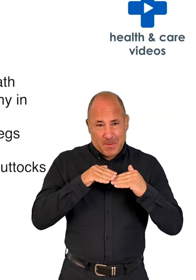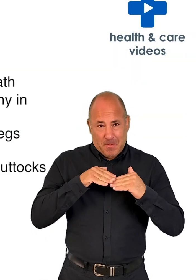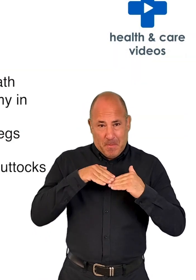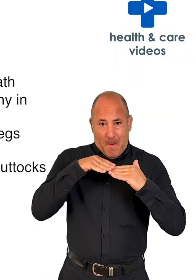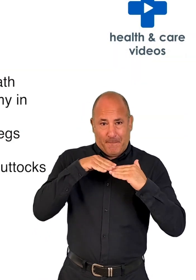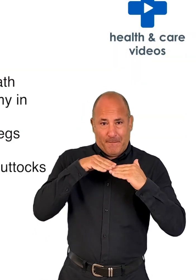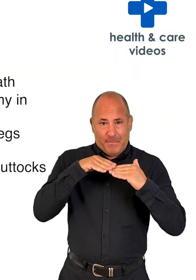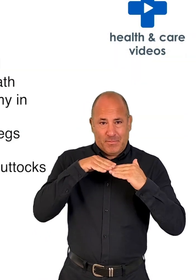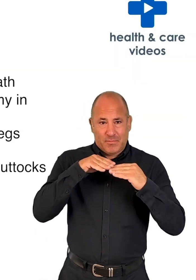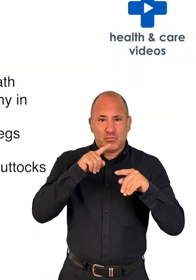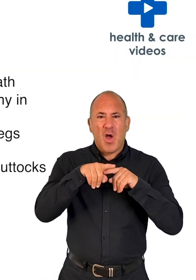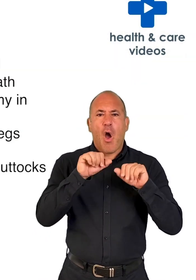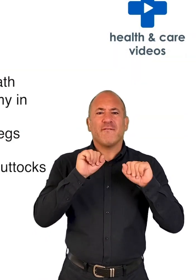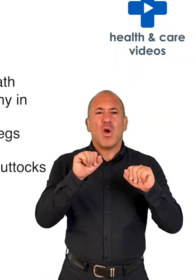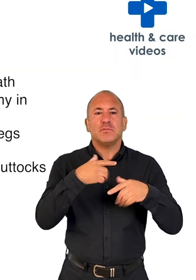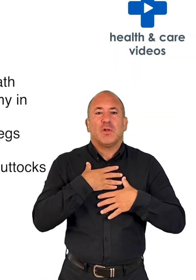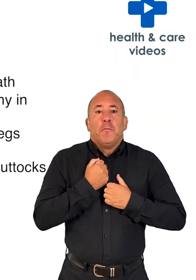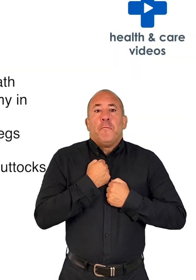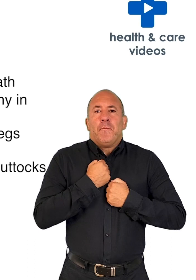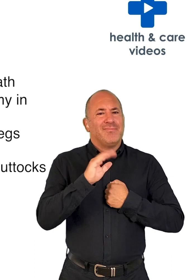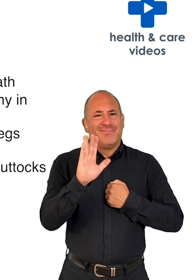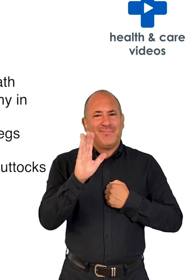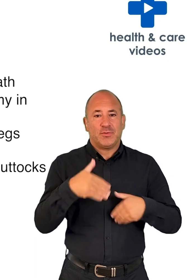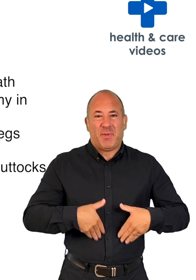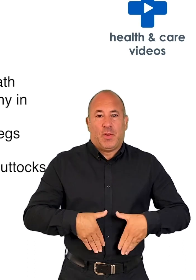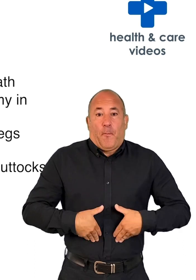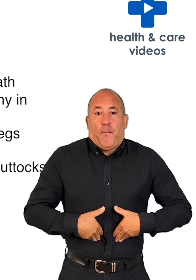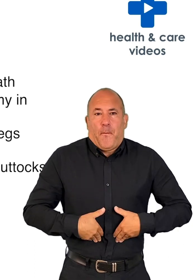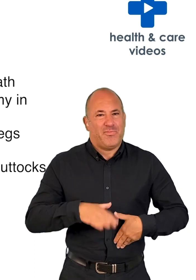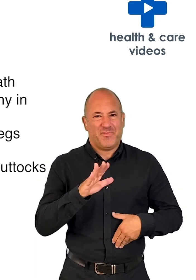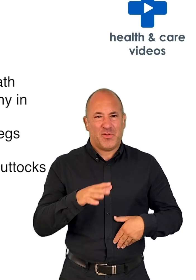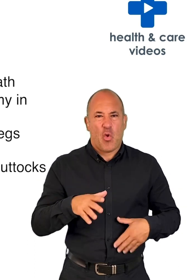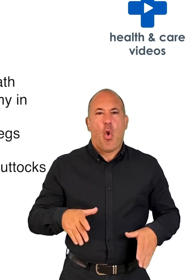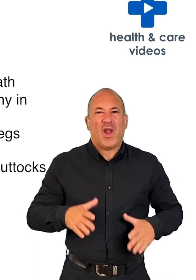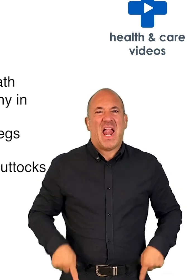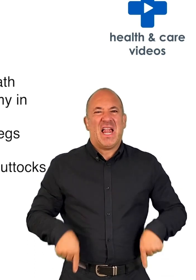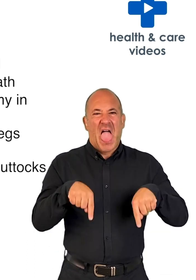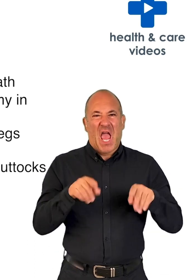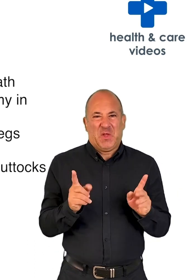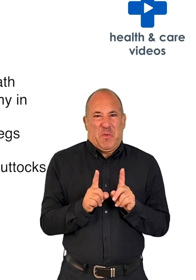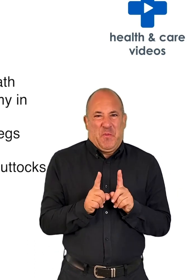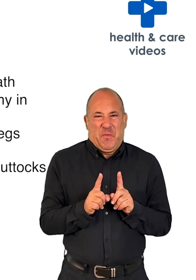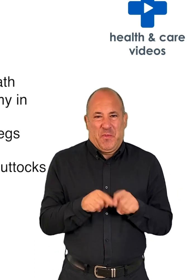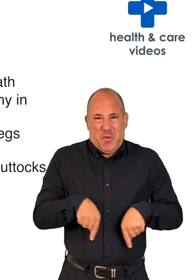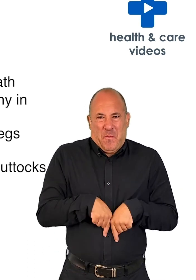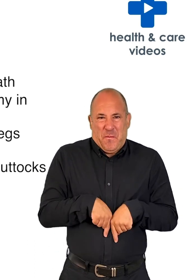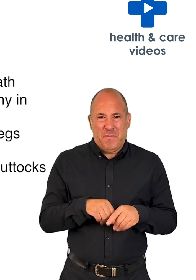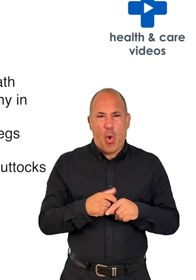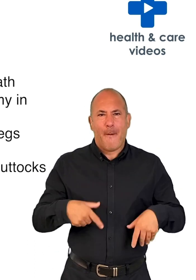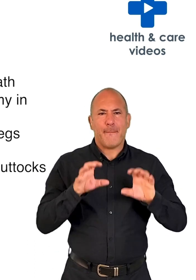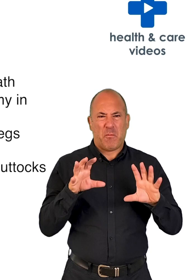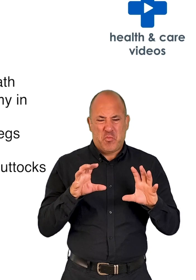When you're tightening the pelvic floor muscles, you should try and avoid holding your breath, pulling your tummy in tightly, squeezing your legs together,